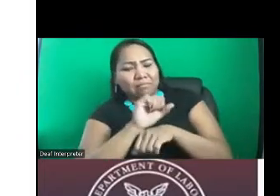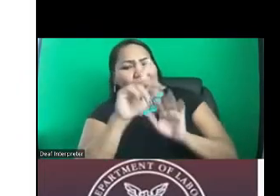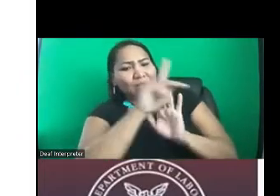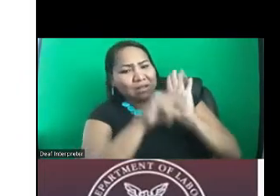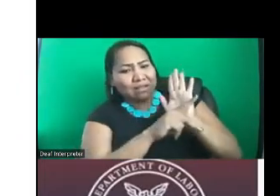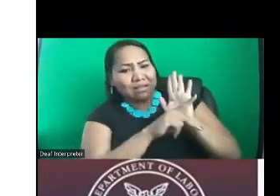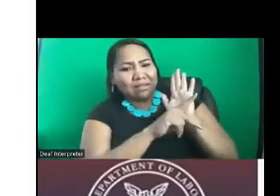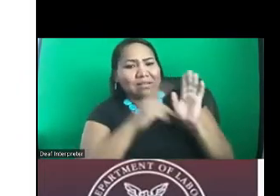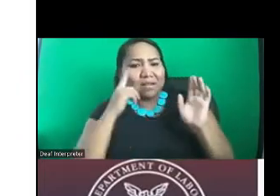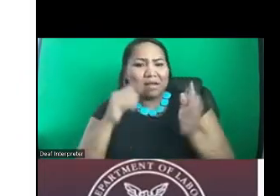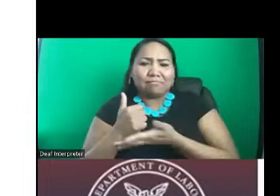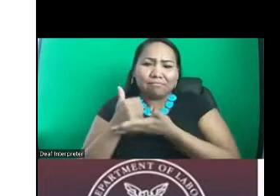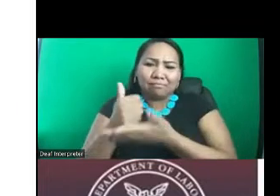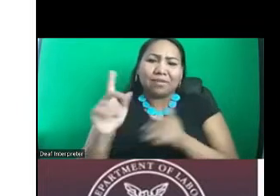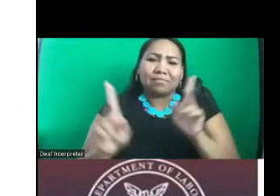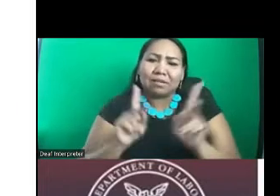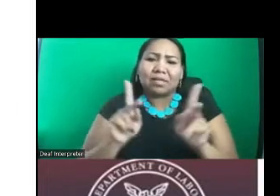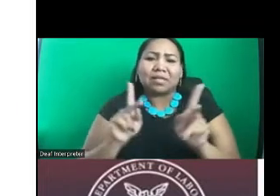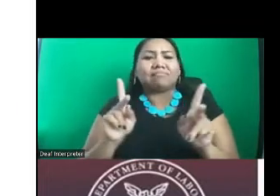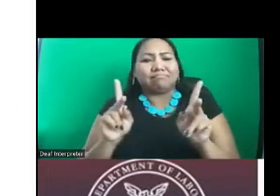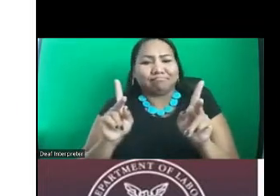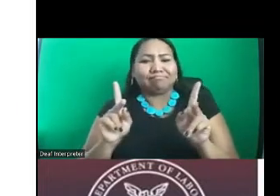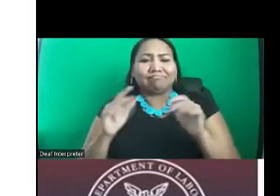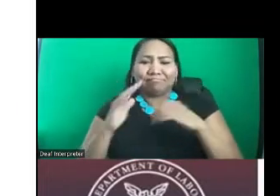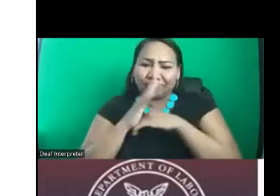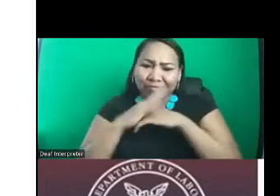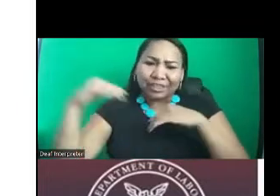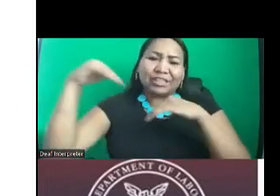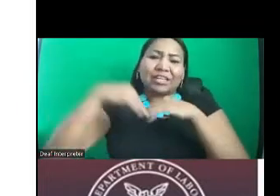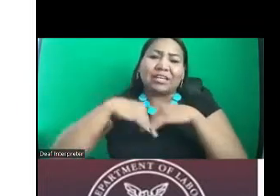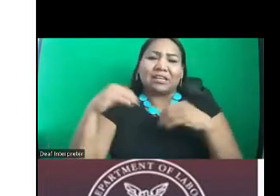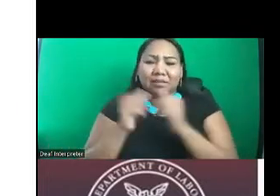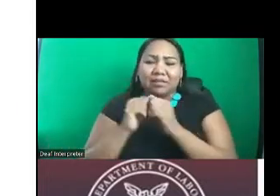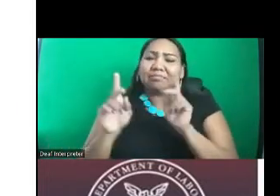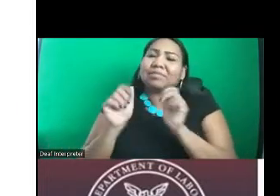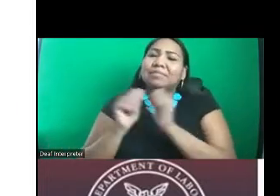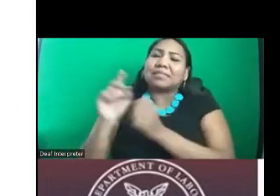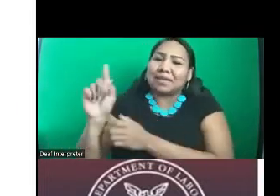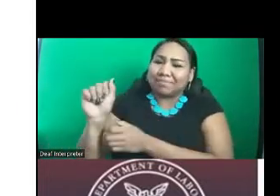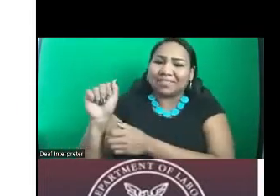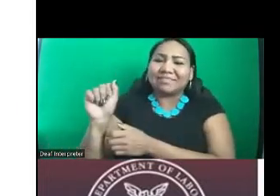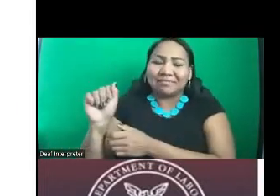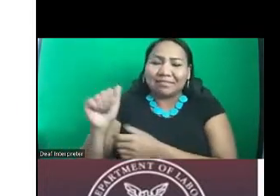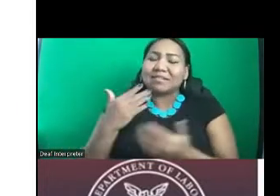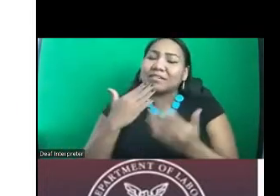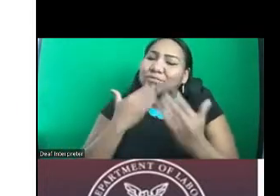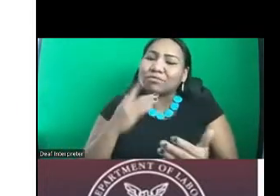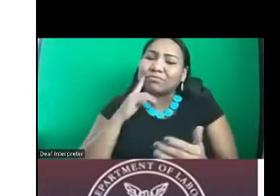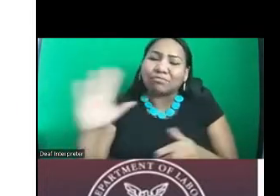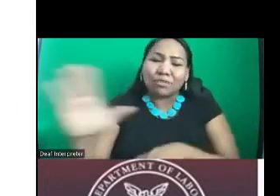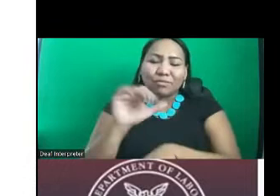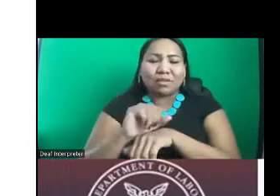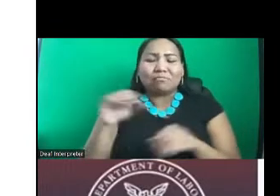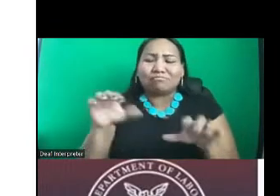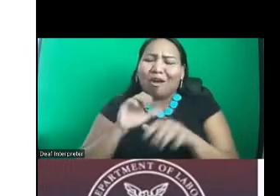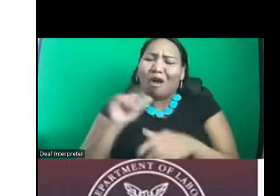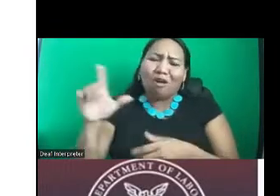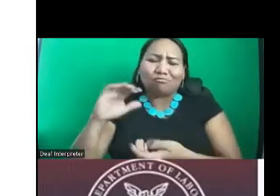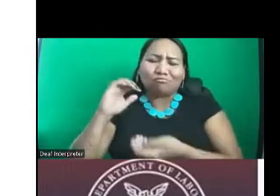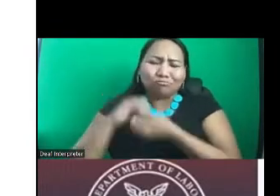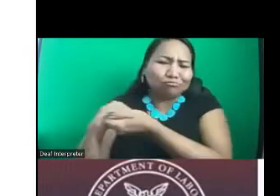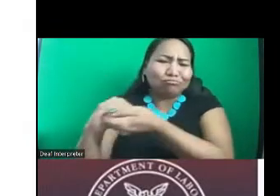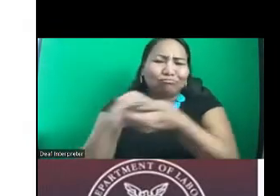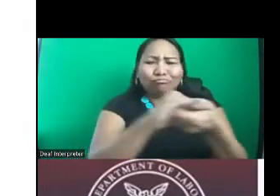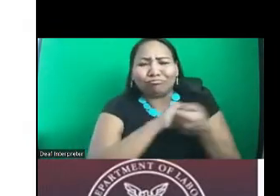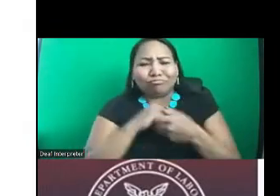with disabilities. Thanks to each of you for your work that you do and the partnerships you create. Please enjoy